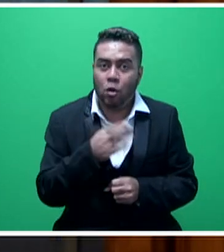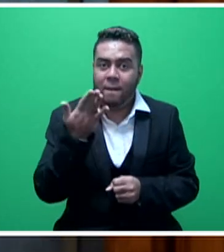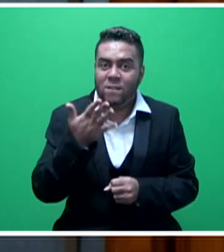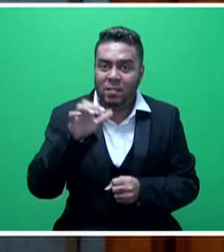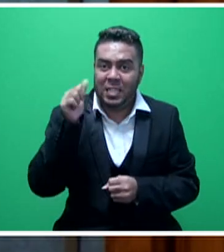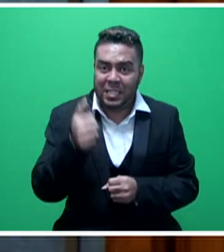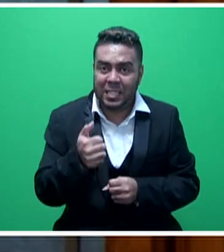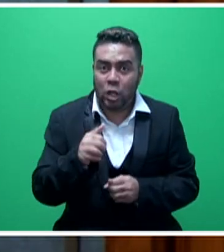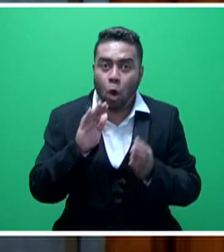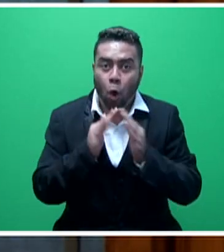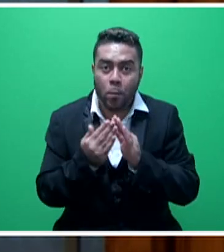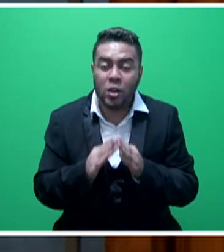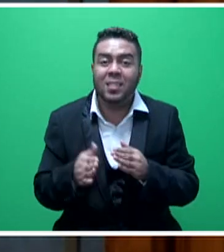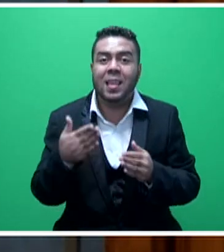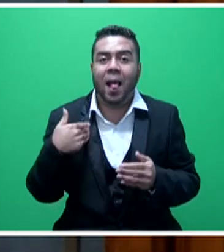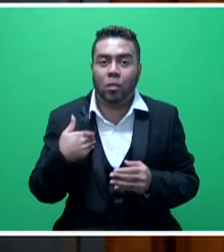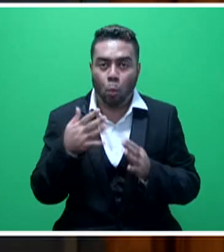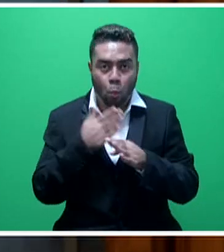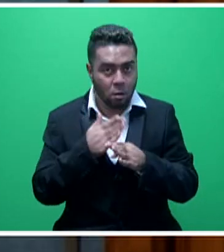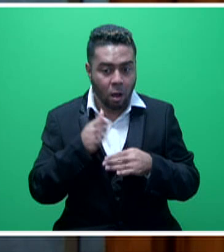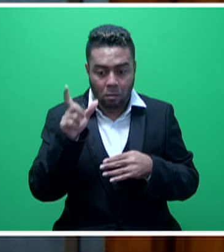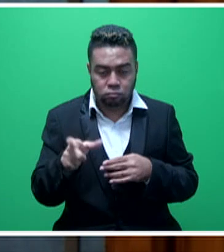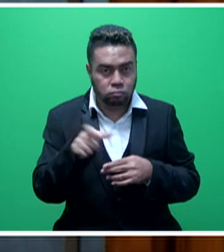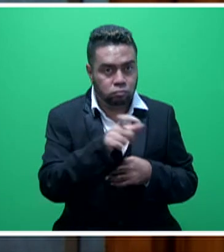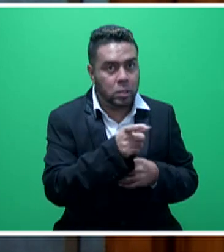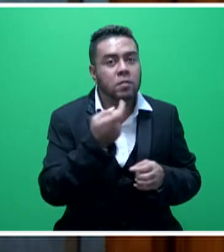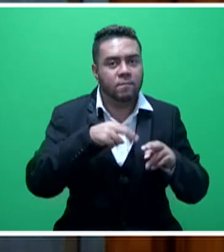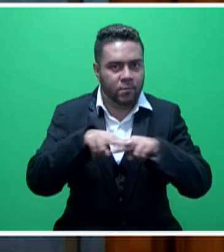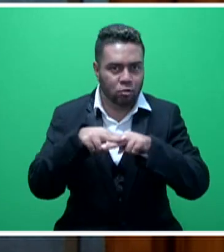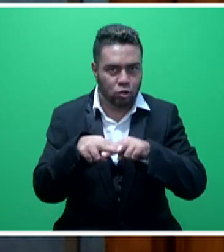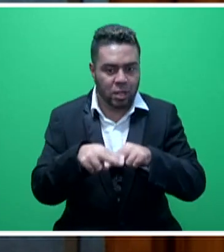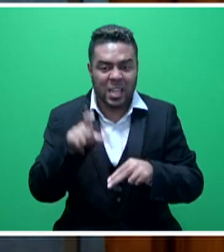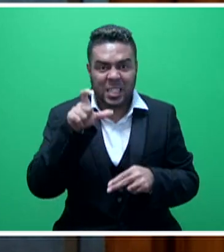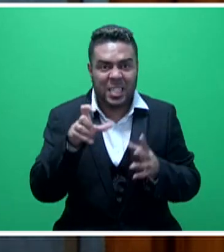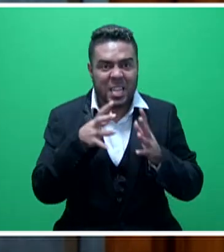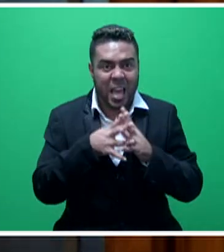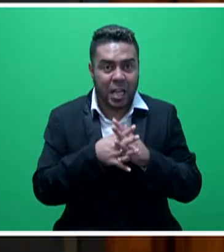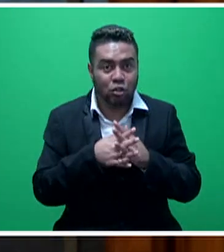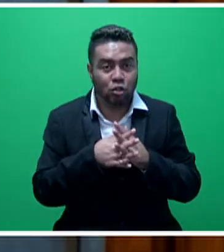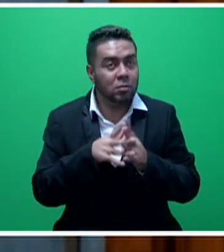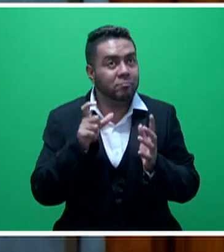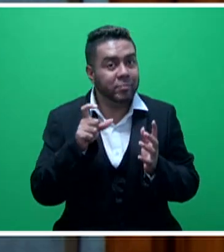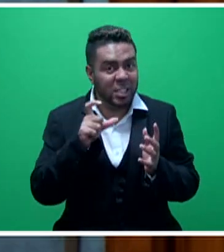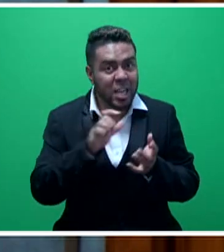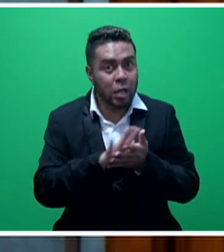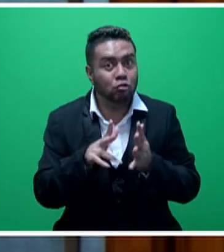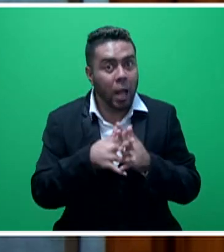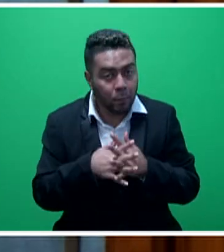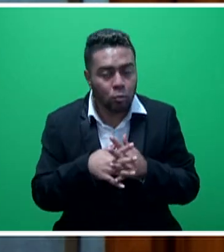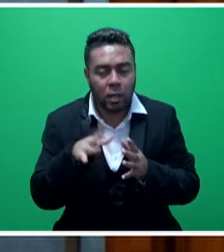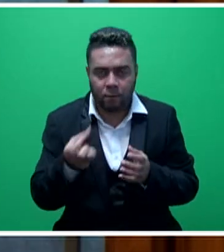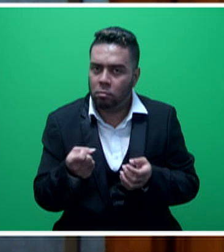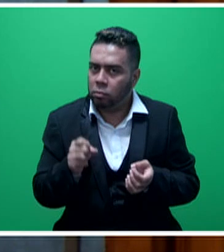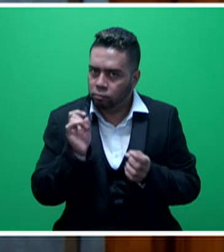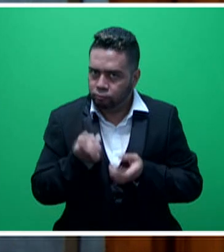1,656 community health workers throughout the nation. The CHWs assist in delivering key health